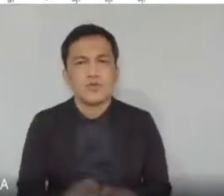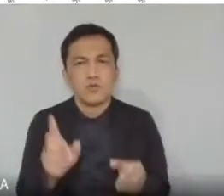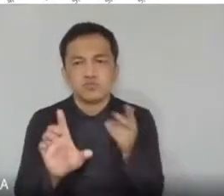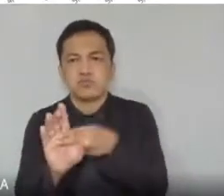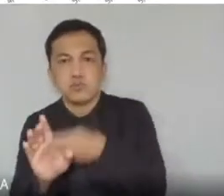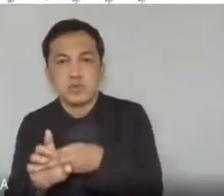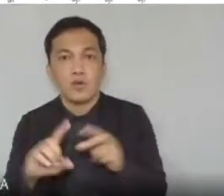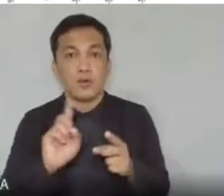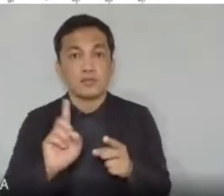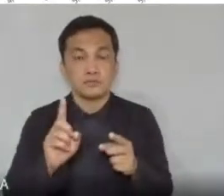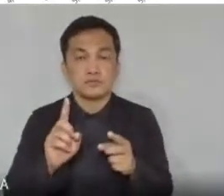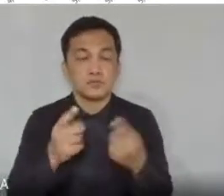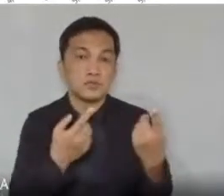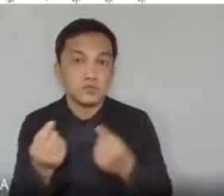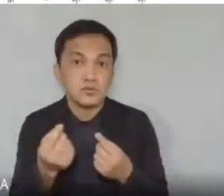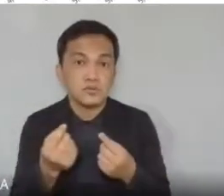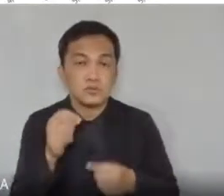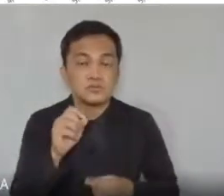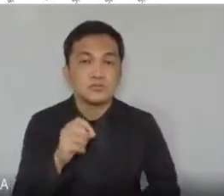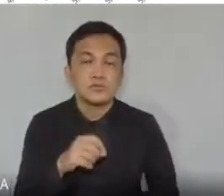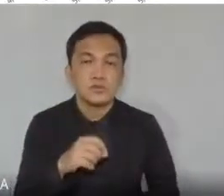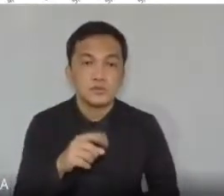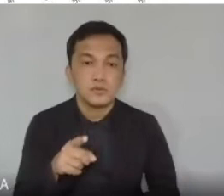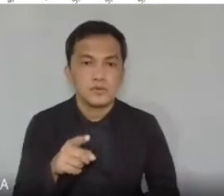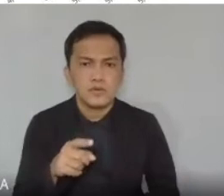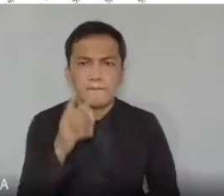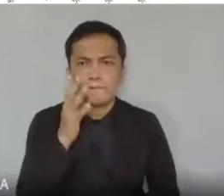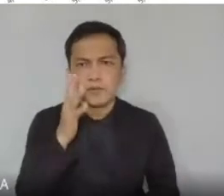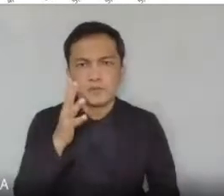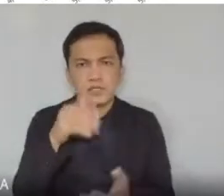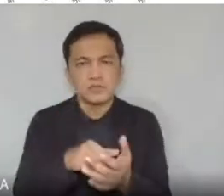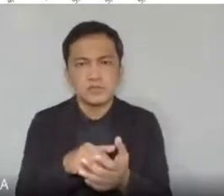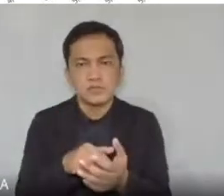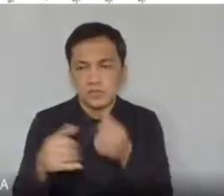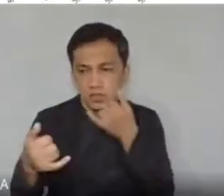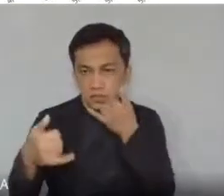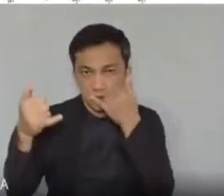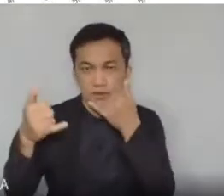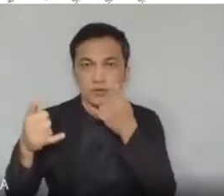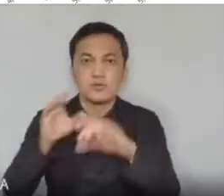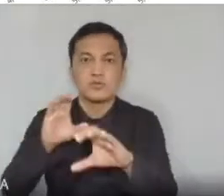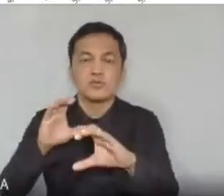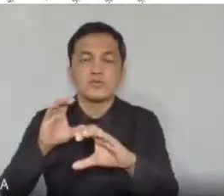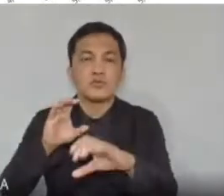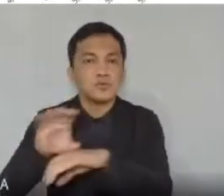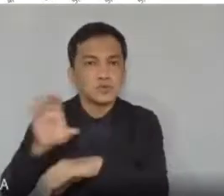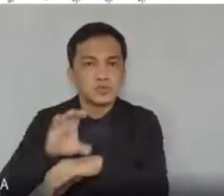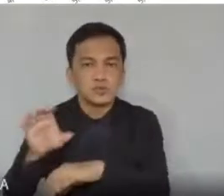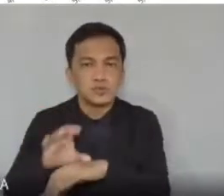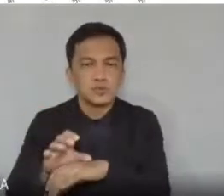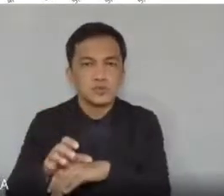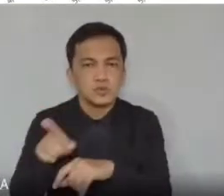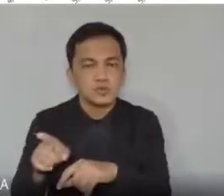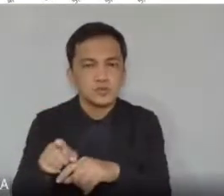slide. And it resulted in the utilization of up to 45 or even